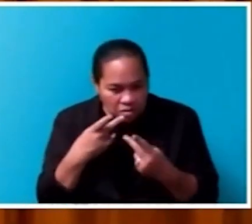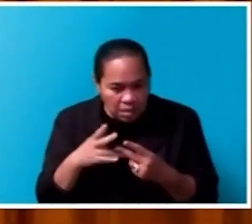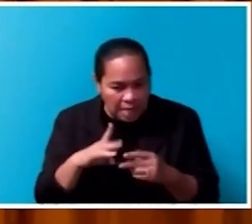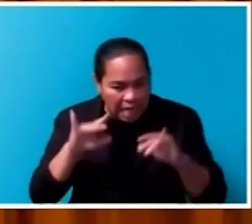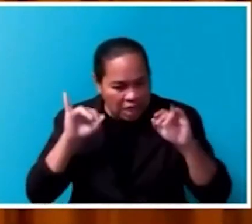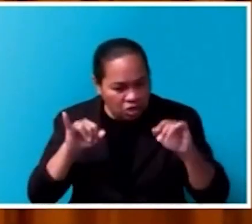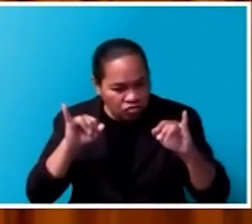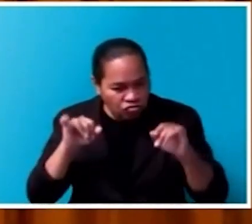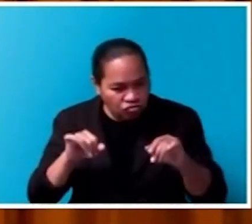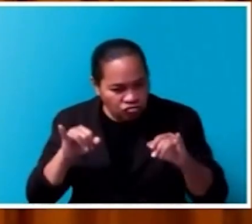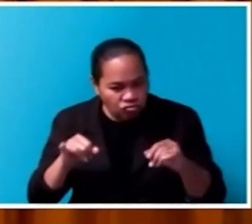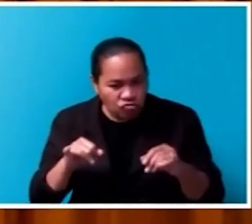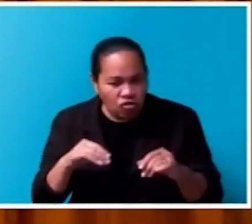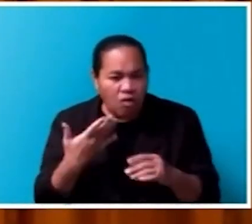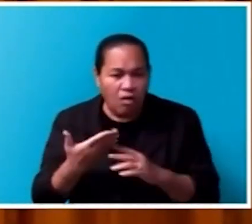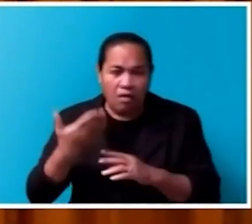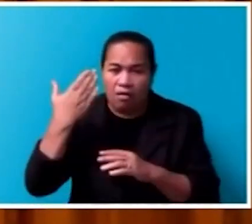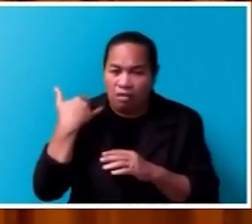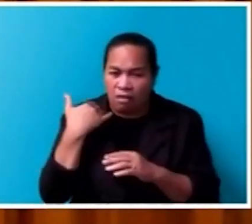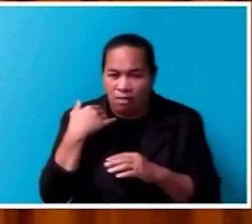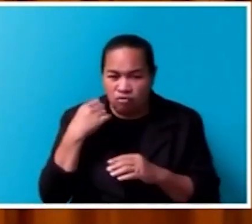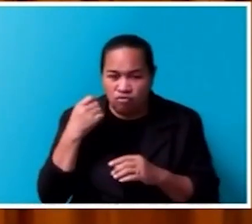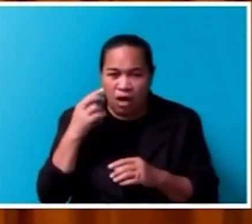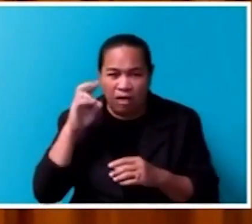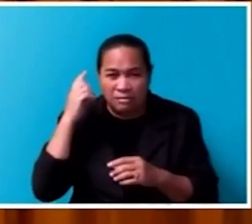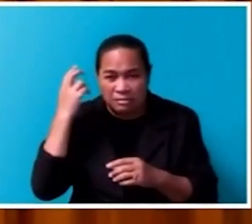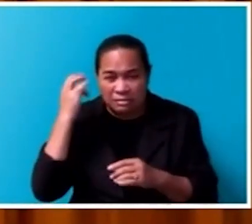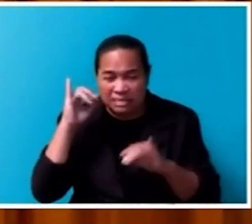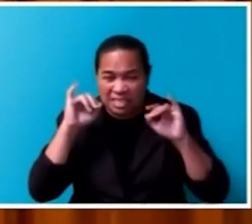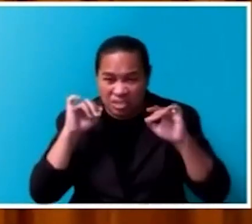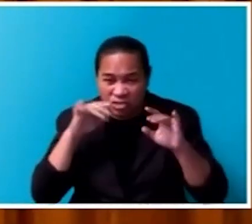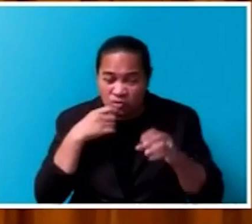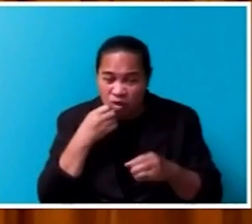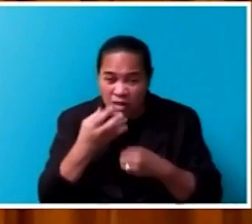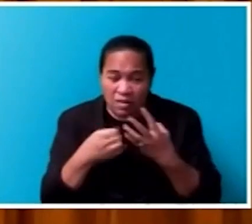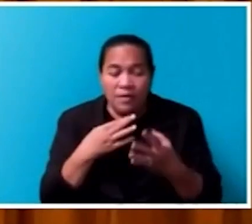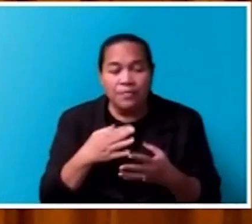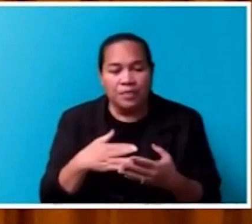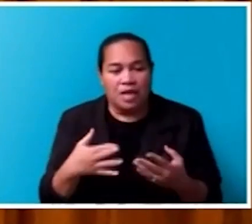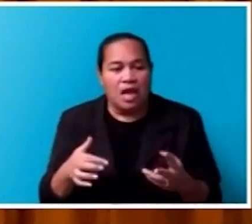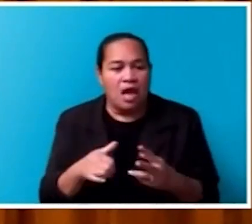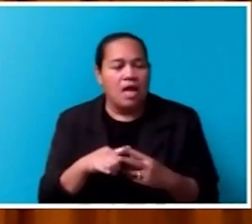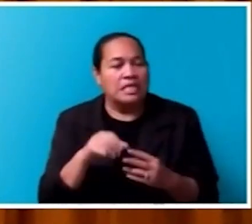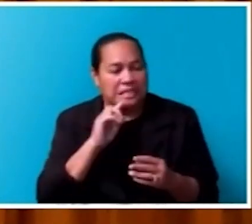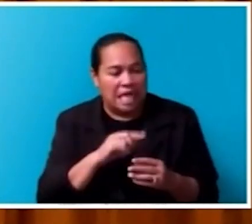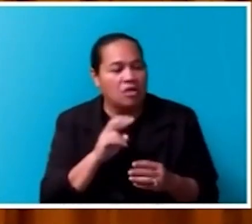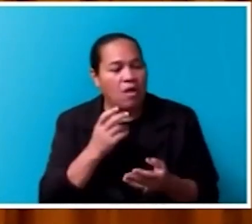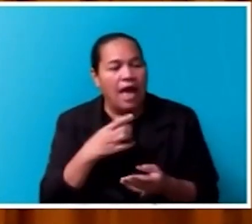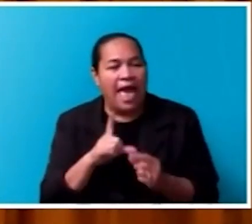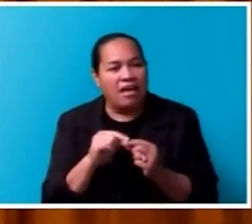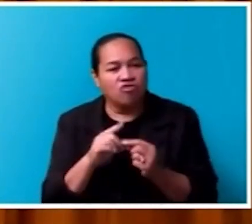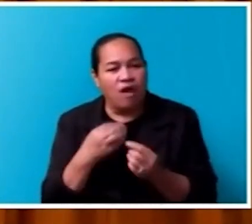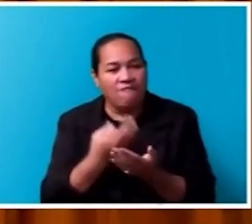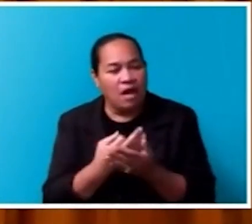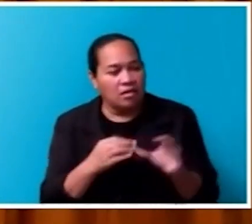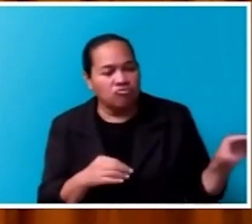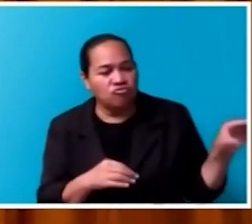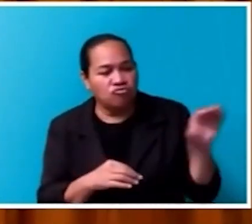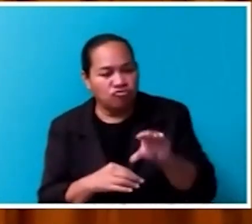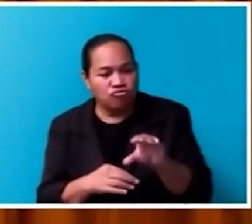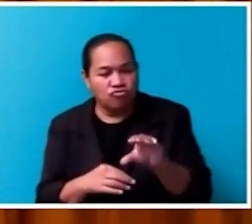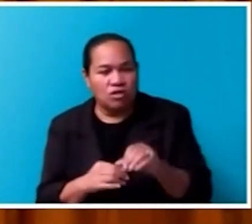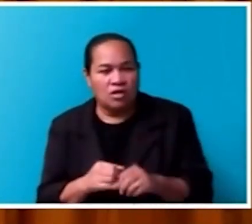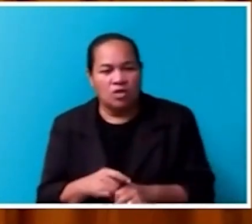that were raised by the Auditor General, including putting extra funding and effort to clear the outstanding issues left